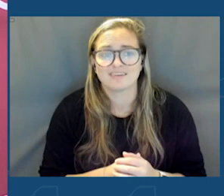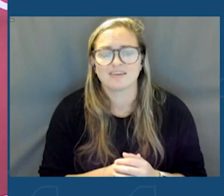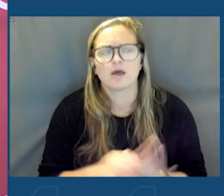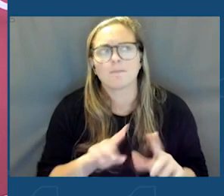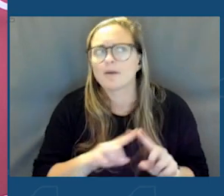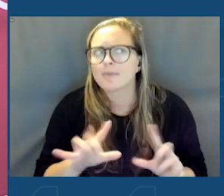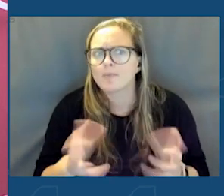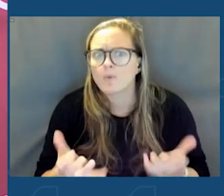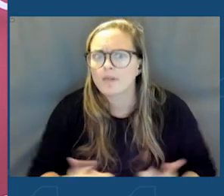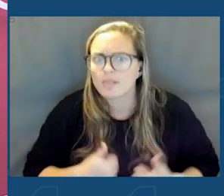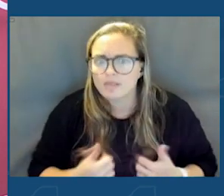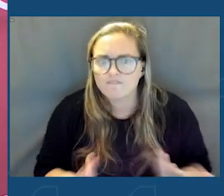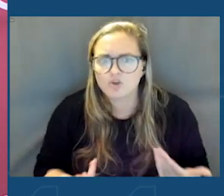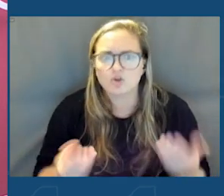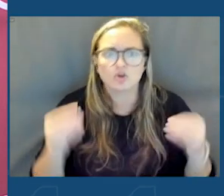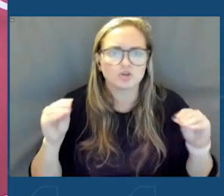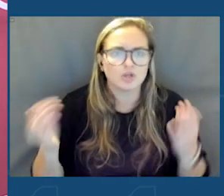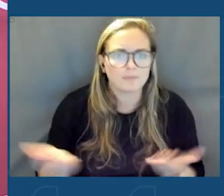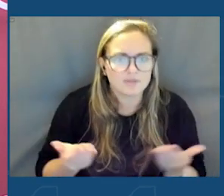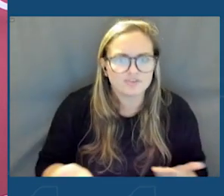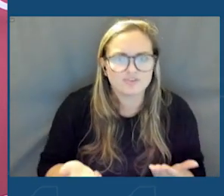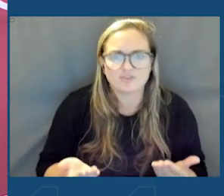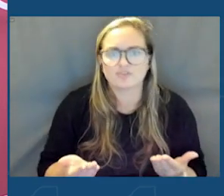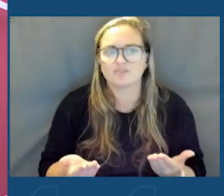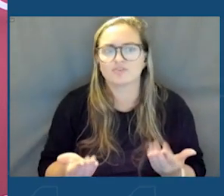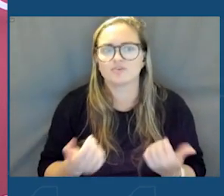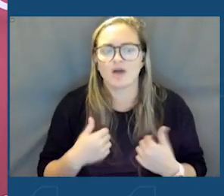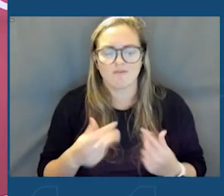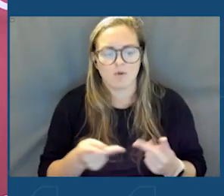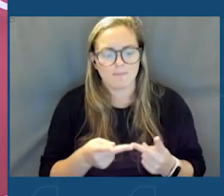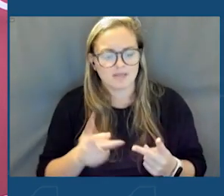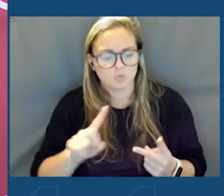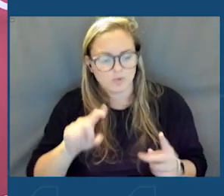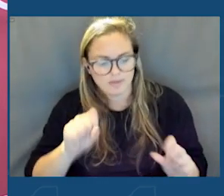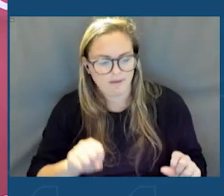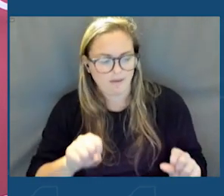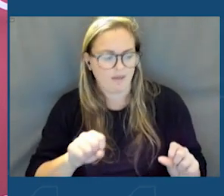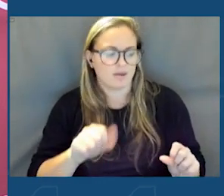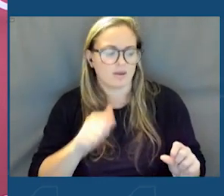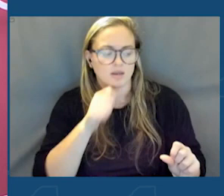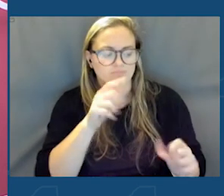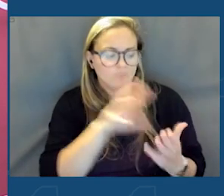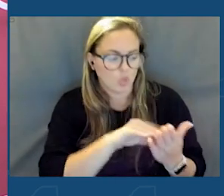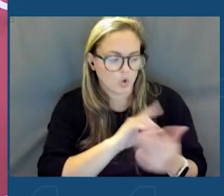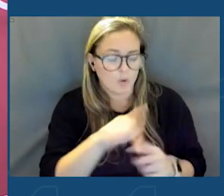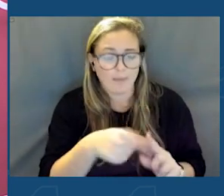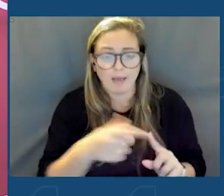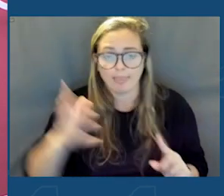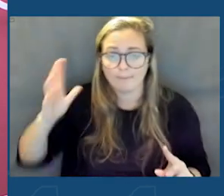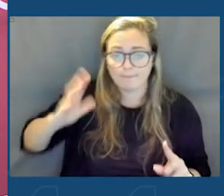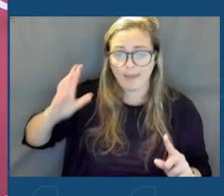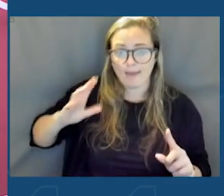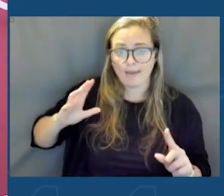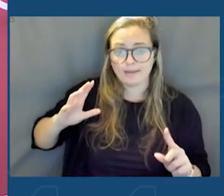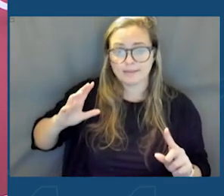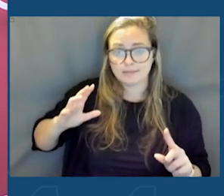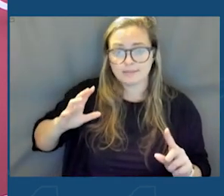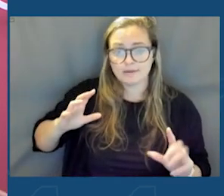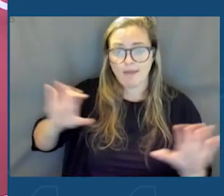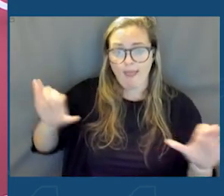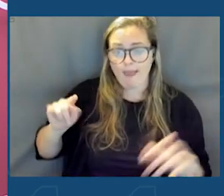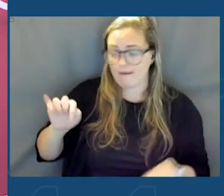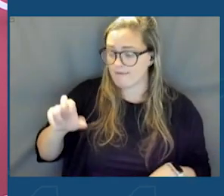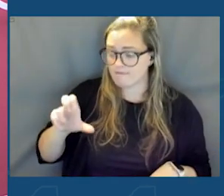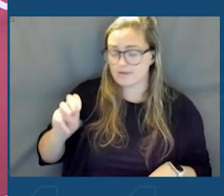live here, people want to shop here, and let's have a place where people can learn not just about the past activism and civil rights,